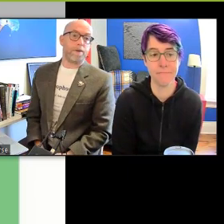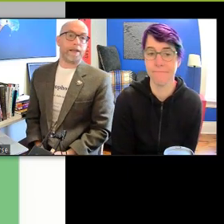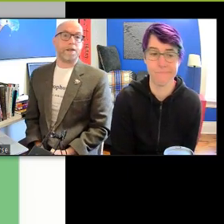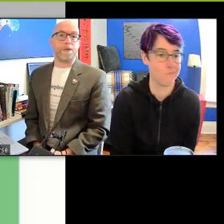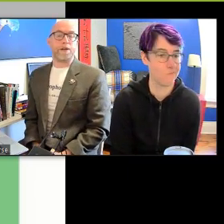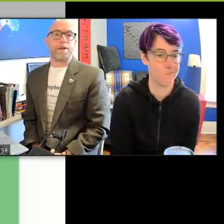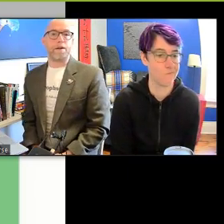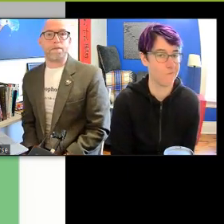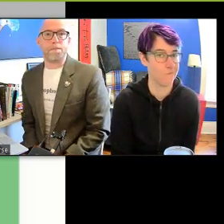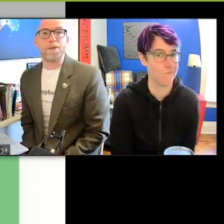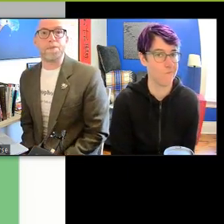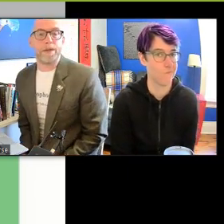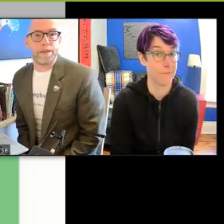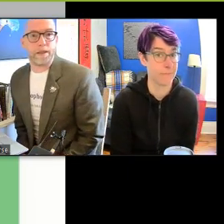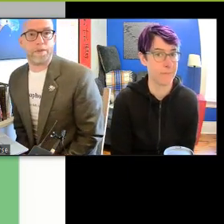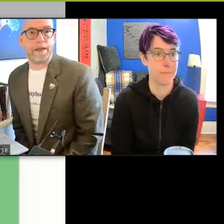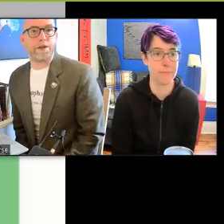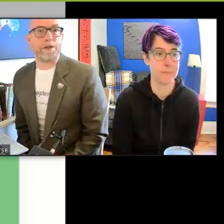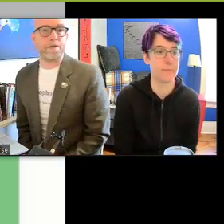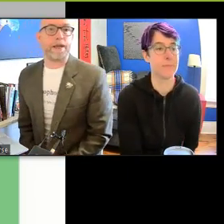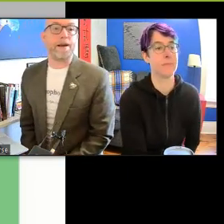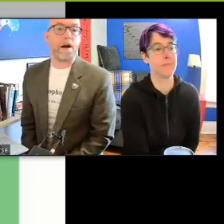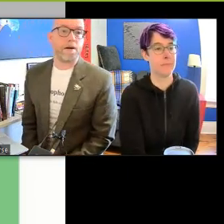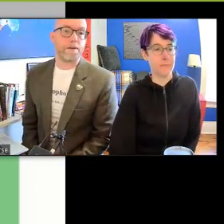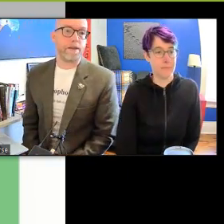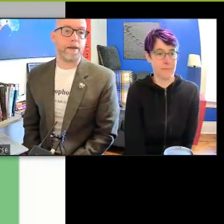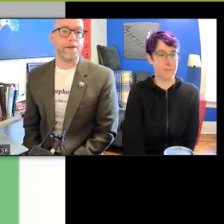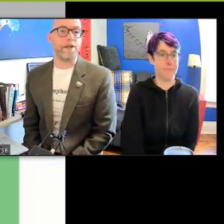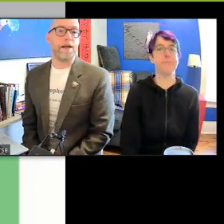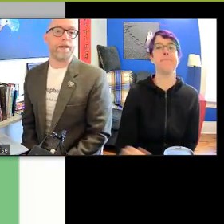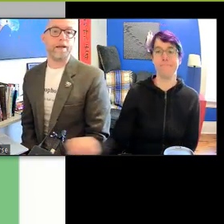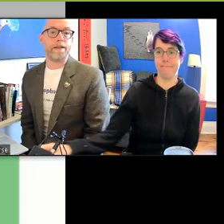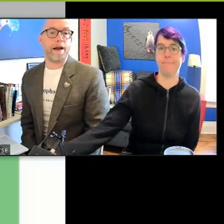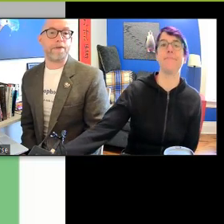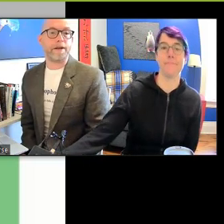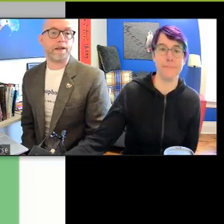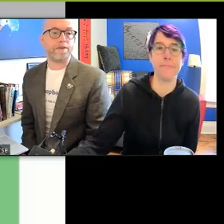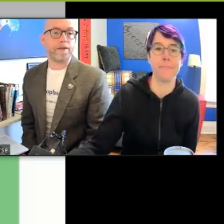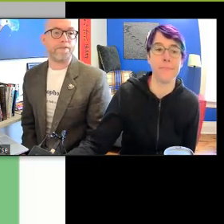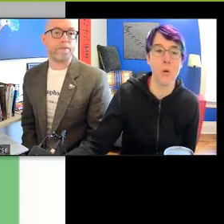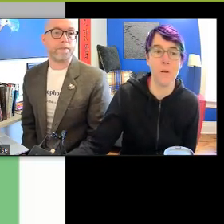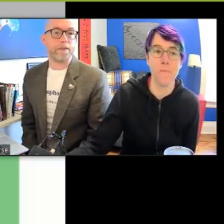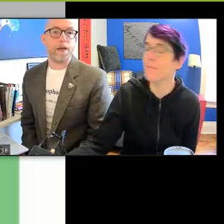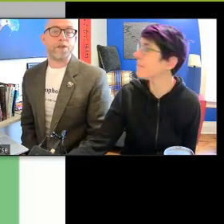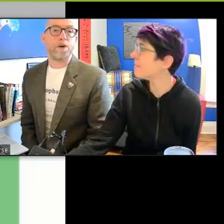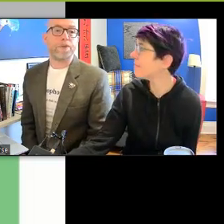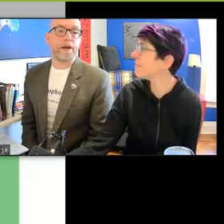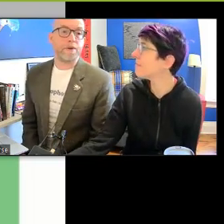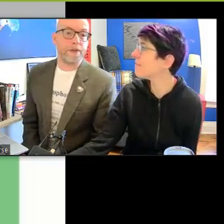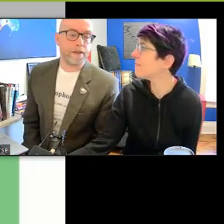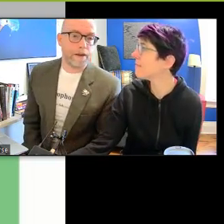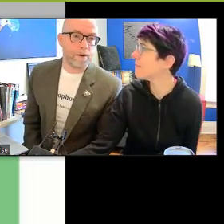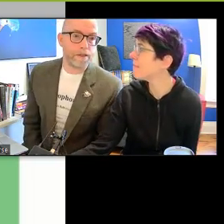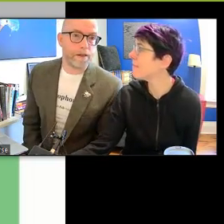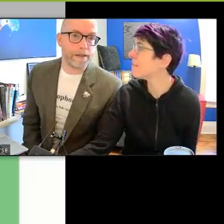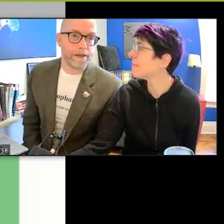Not related to each other, much more distantly related to each other than are the Asian and the African elephant. Cool. So the other